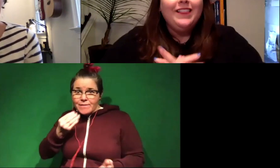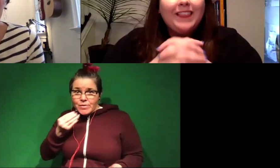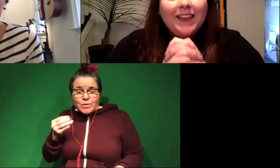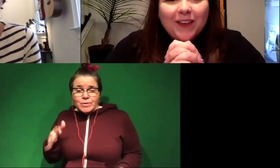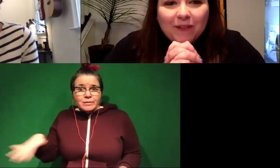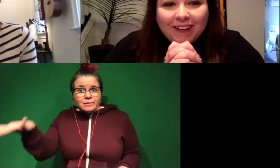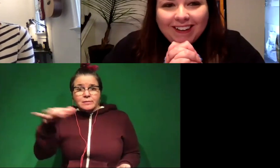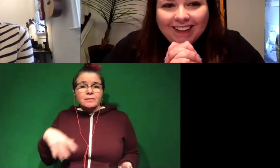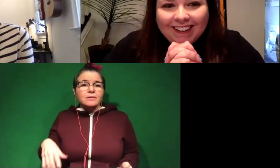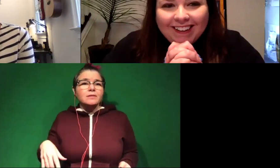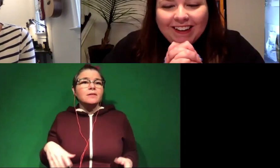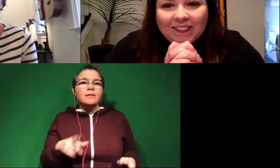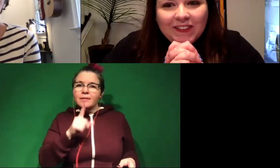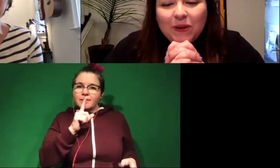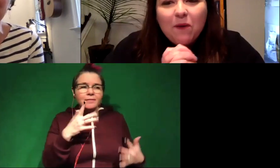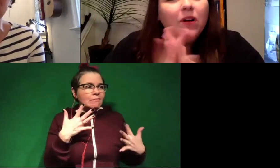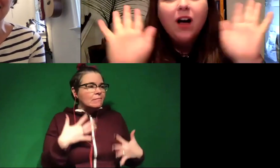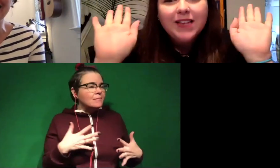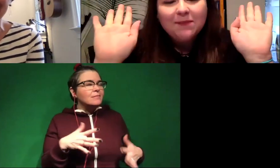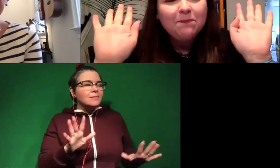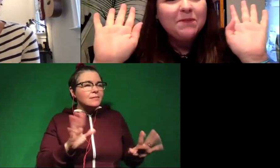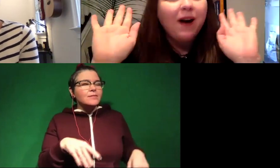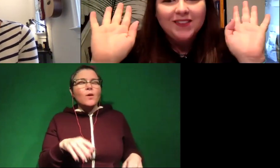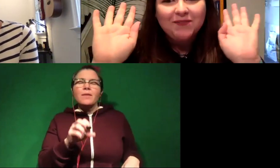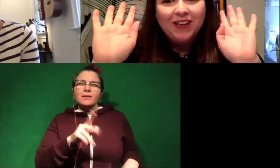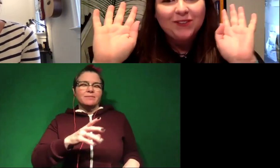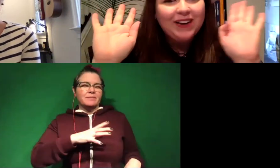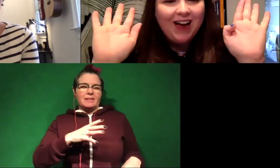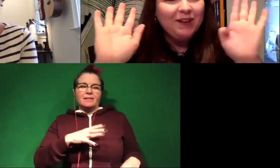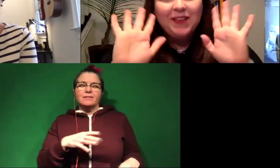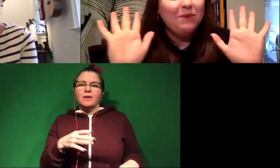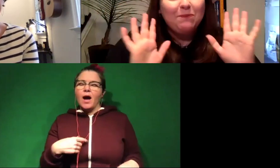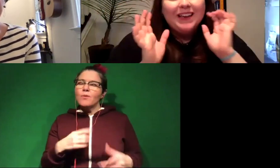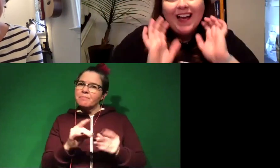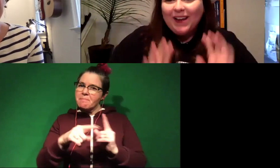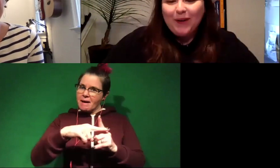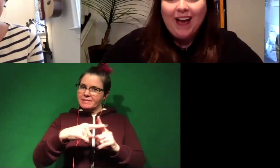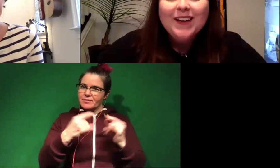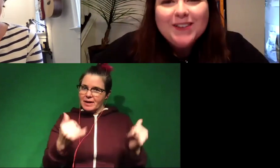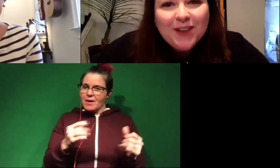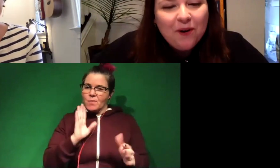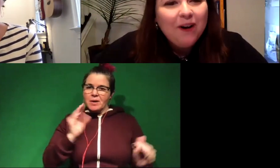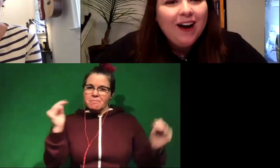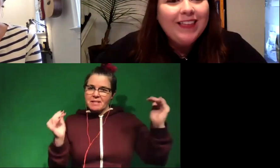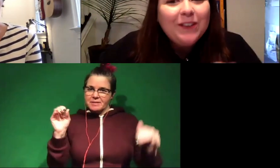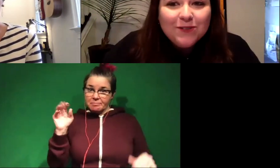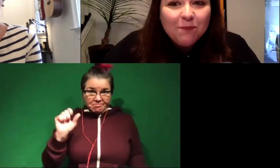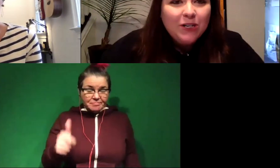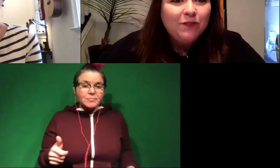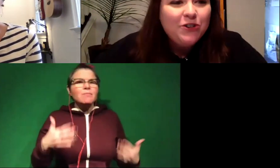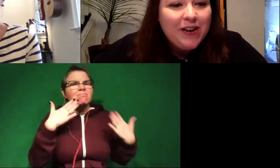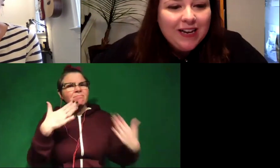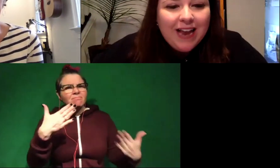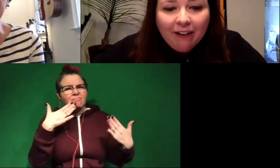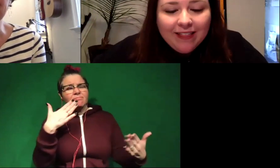Well, Not to end it on a down note, but that's okay. Well, I'll say some positive things right now, and then we'll be a-okay. So thank you so